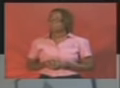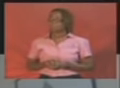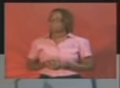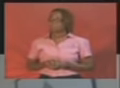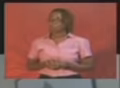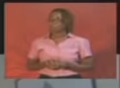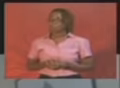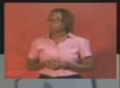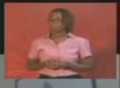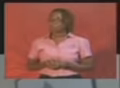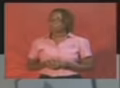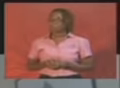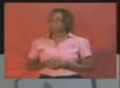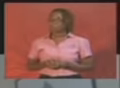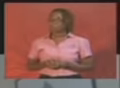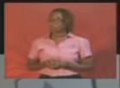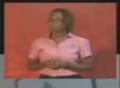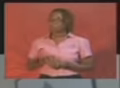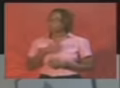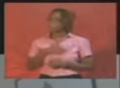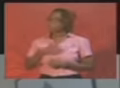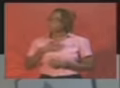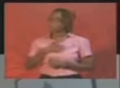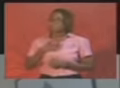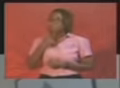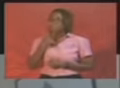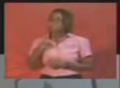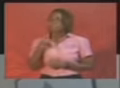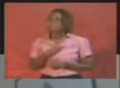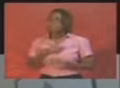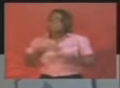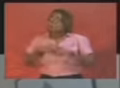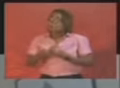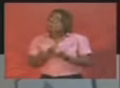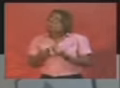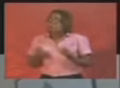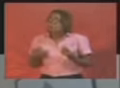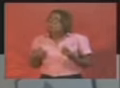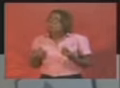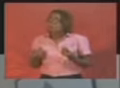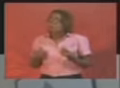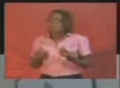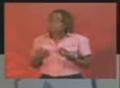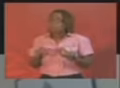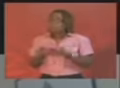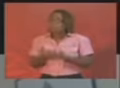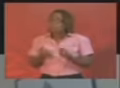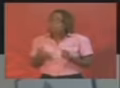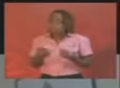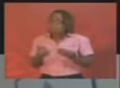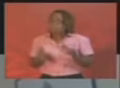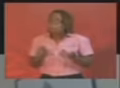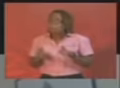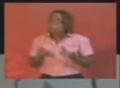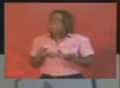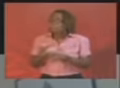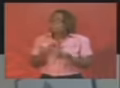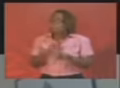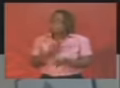process for how vaccinations will be rolled out. If we're starting with healthcare workers, for example, would they